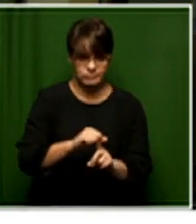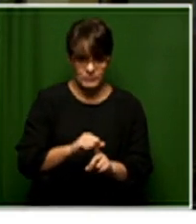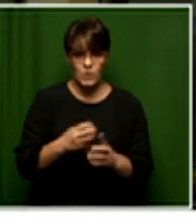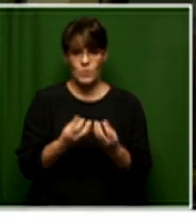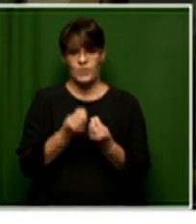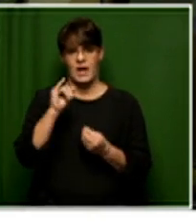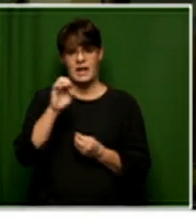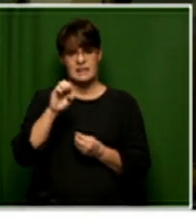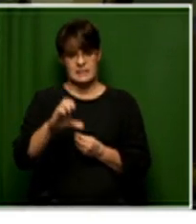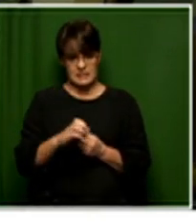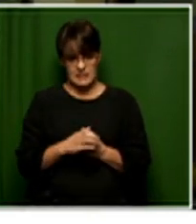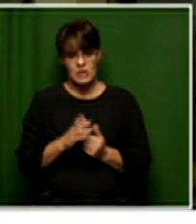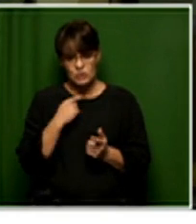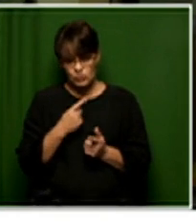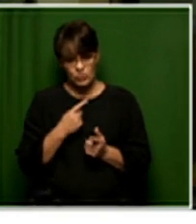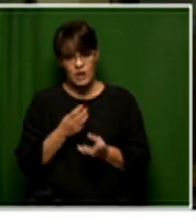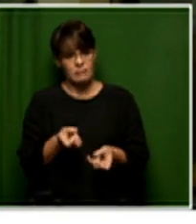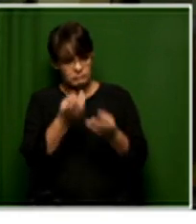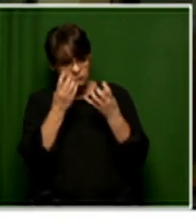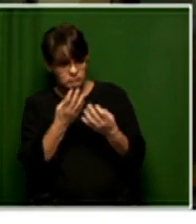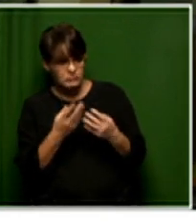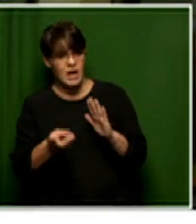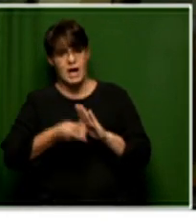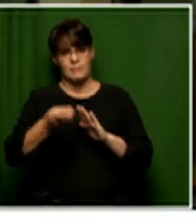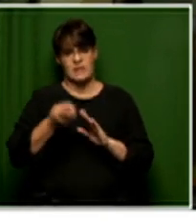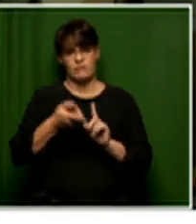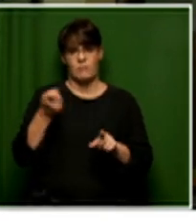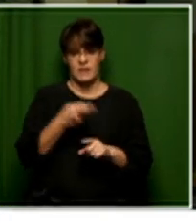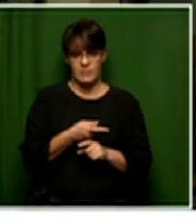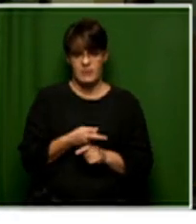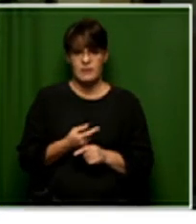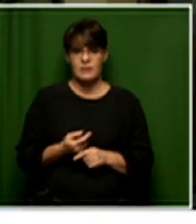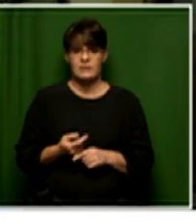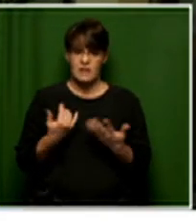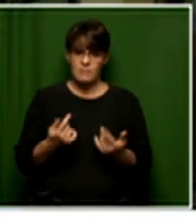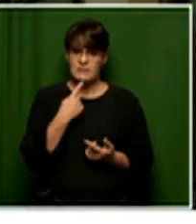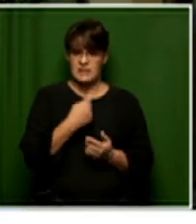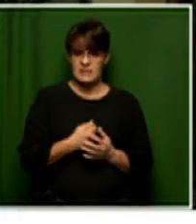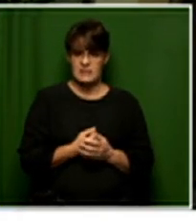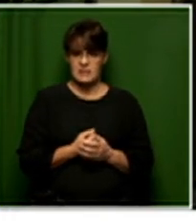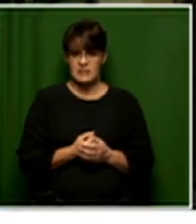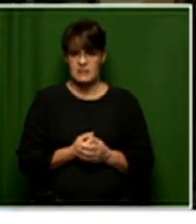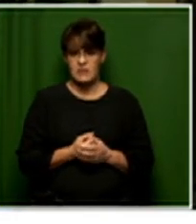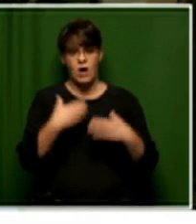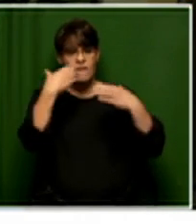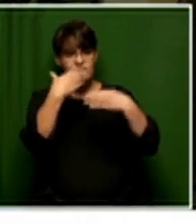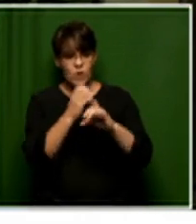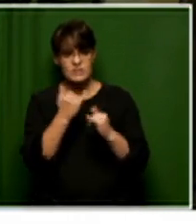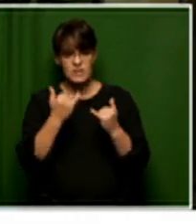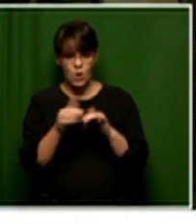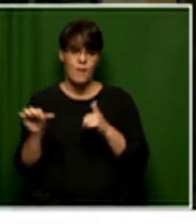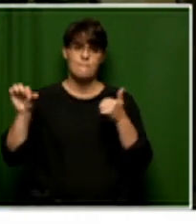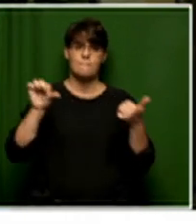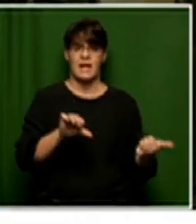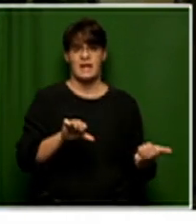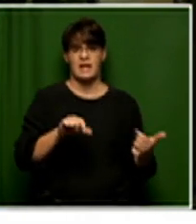the IEC just to get a latest update from them shortly. But as I said, the focus is now coming back